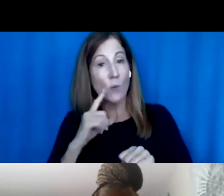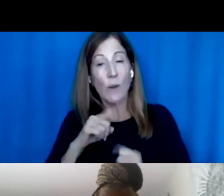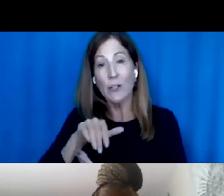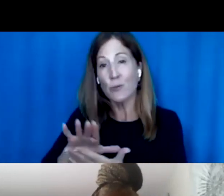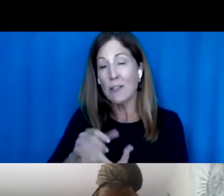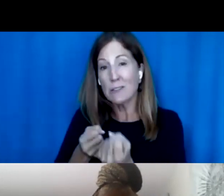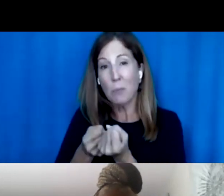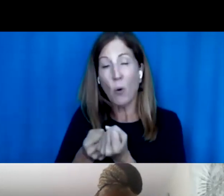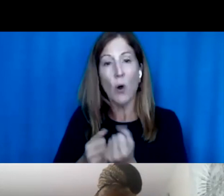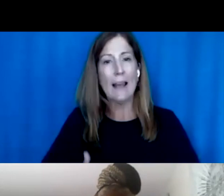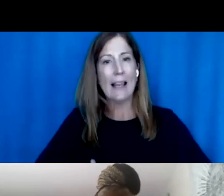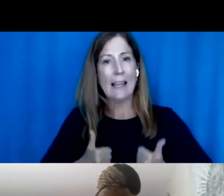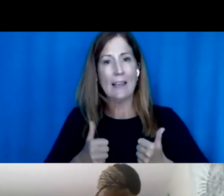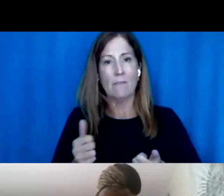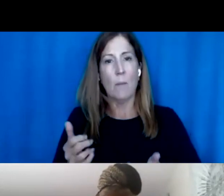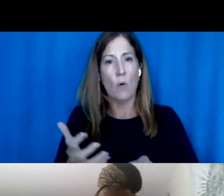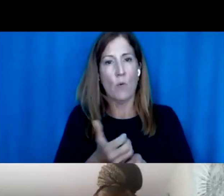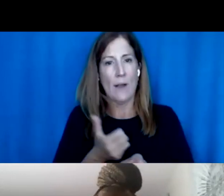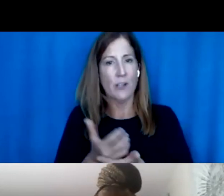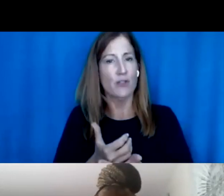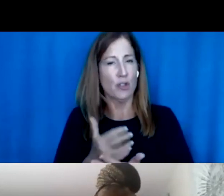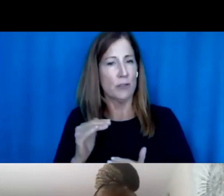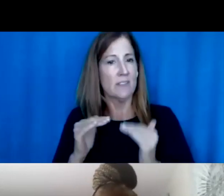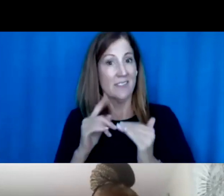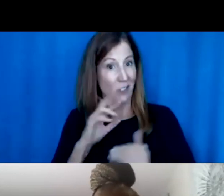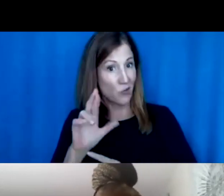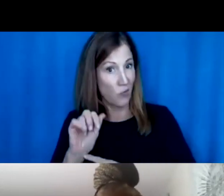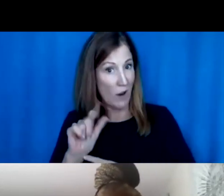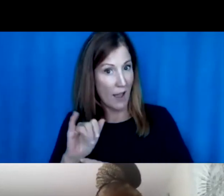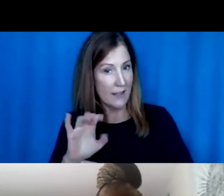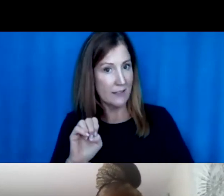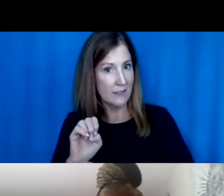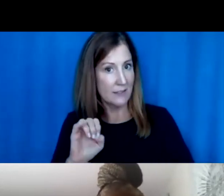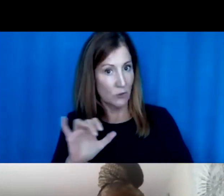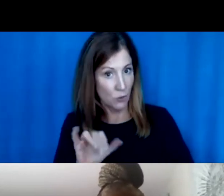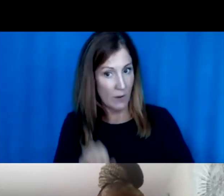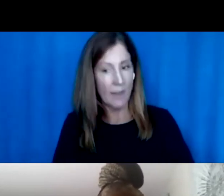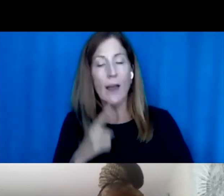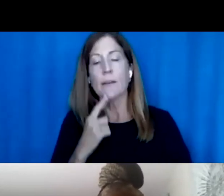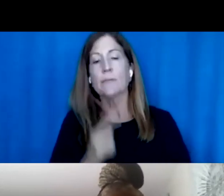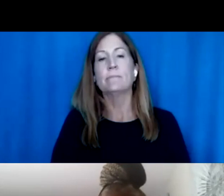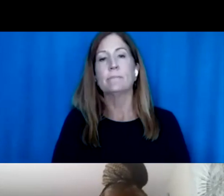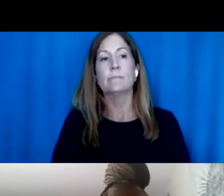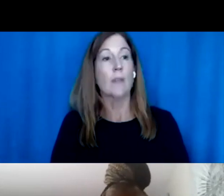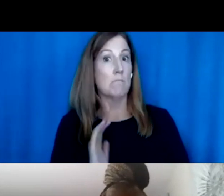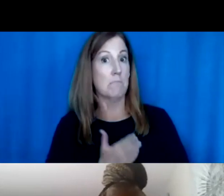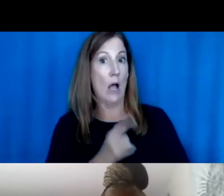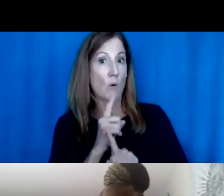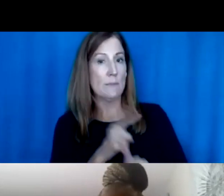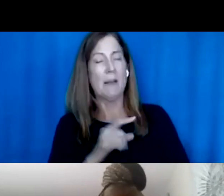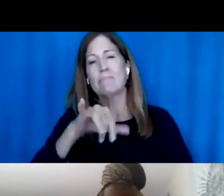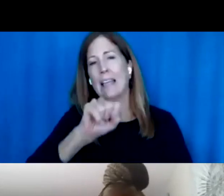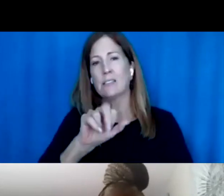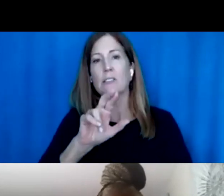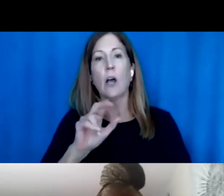something Reliance does as well? Yes. So when we work with organizations, we do an assessment, and this isn't off topic.